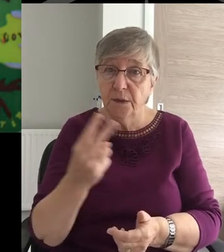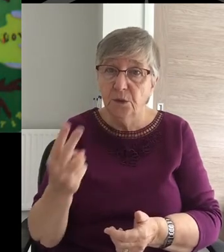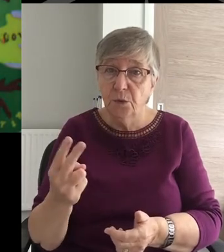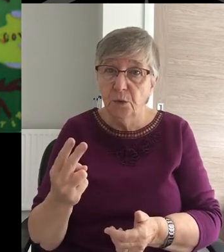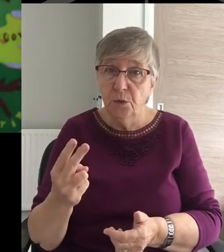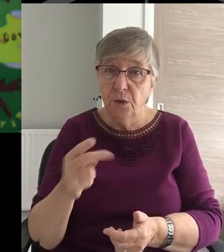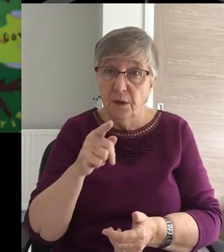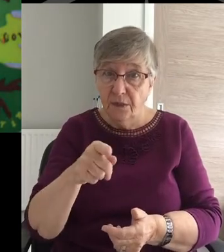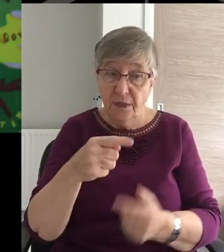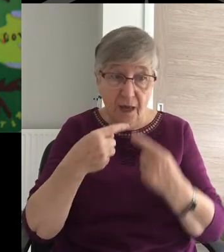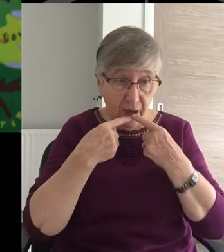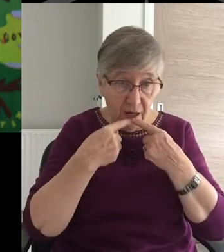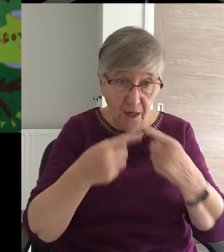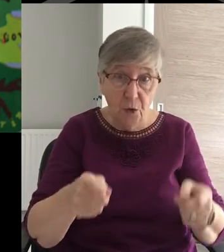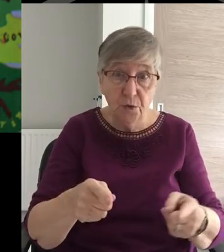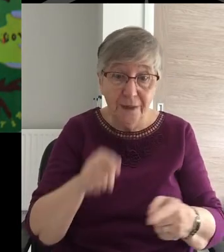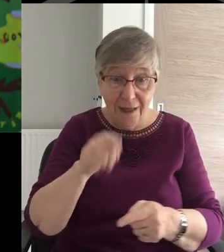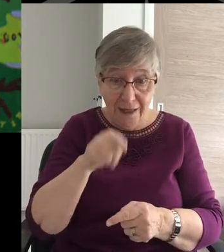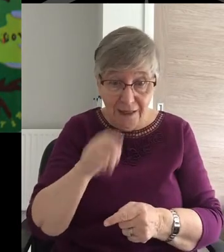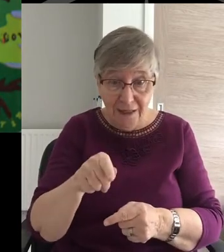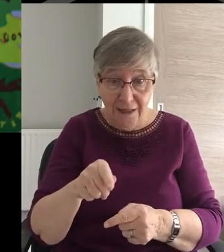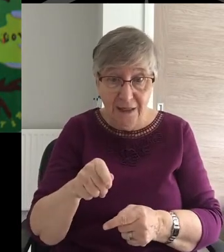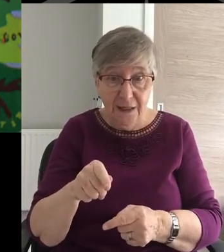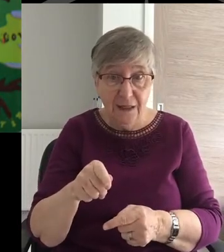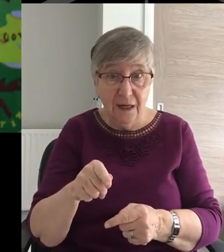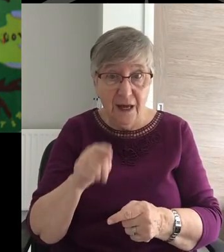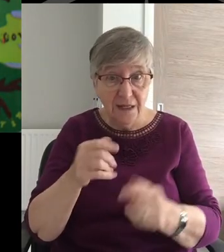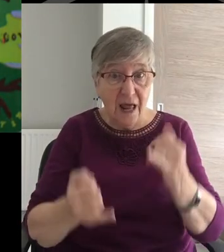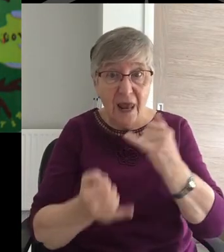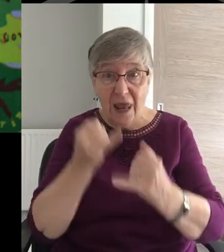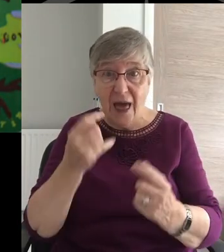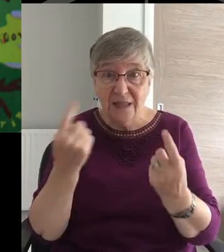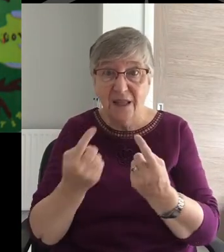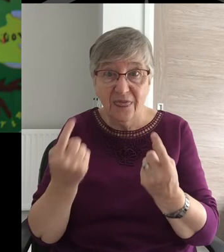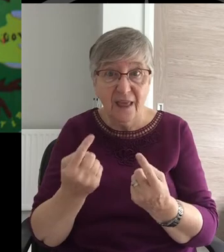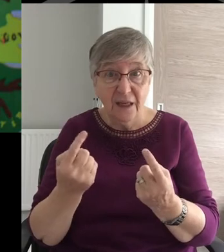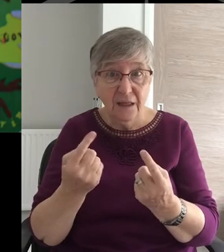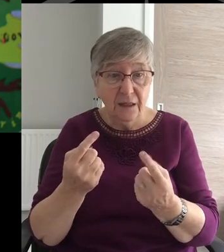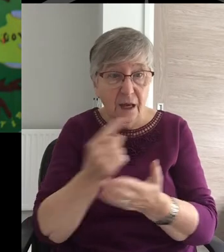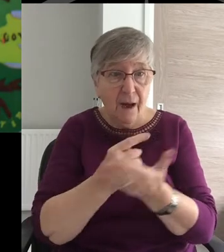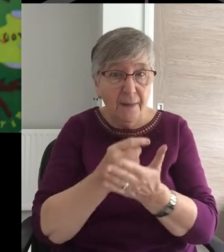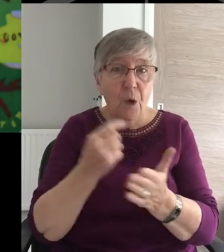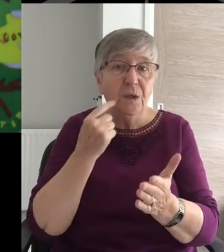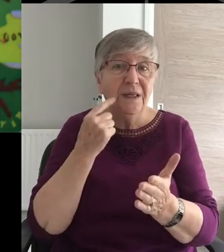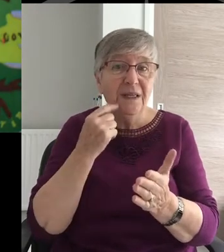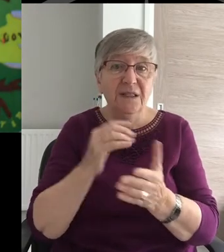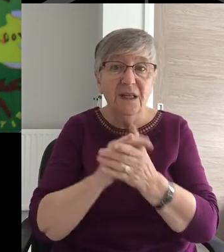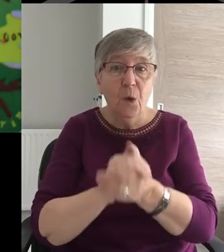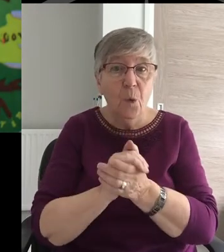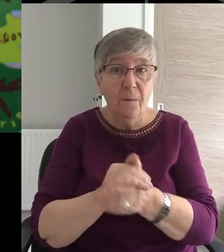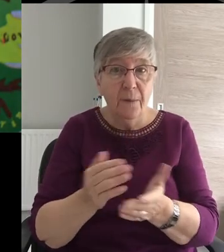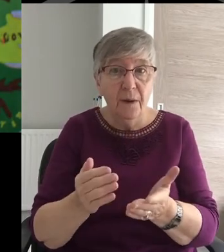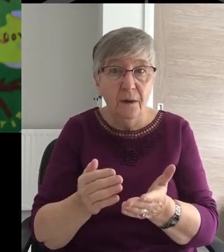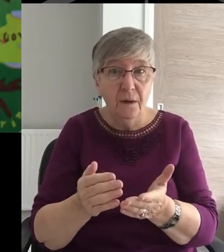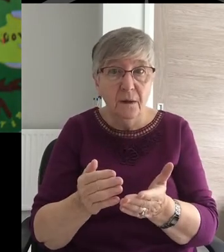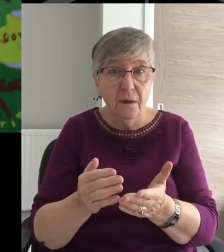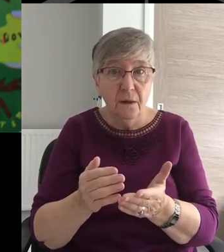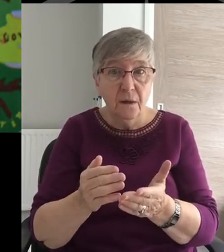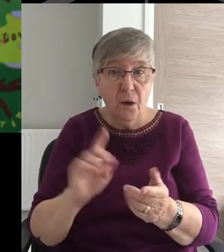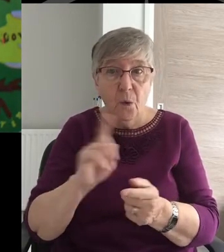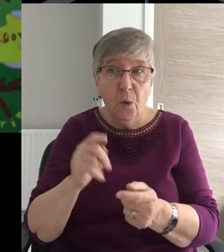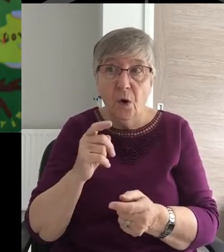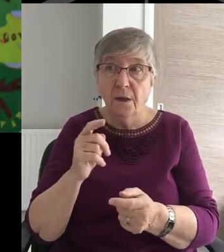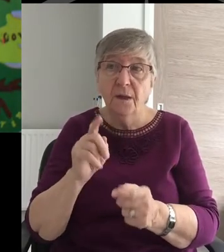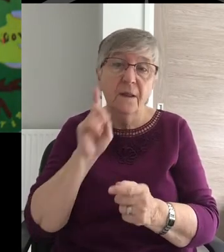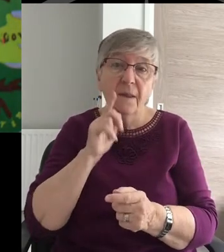that announcement comes. Here is the final nail in the coffin of easy hope. Here is the final nail in the coffin of the expectations